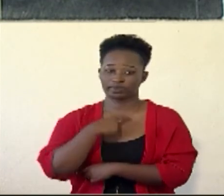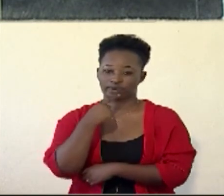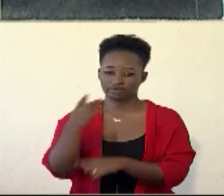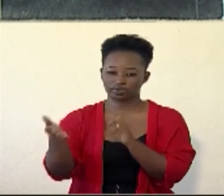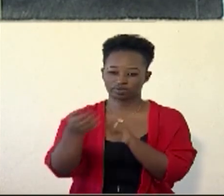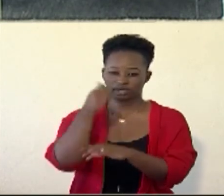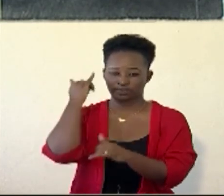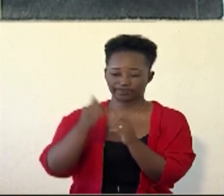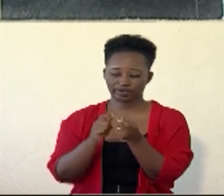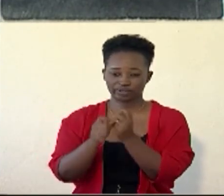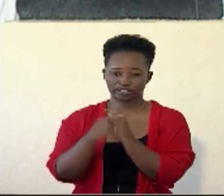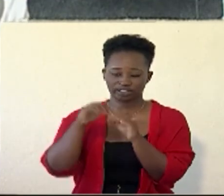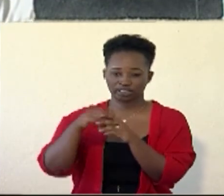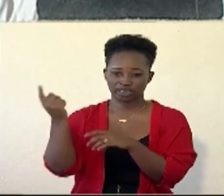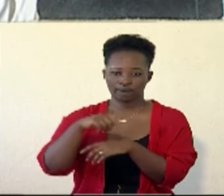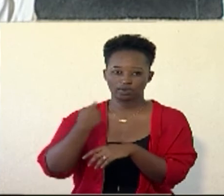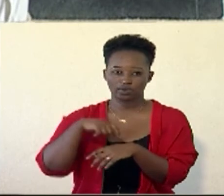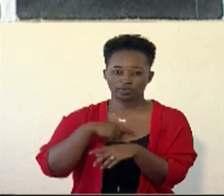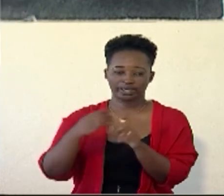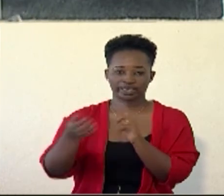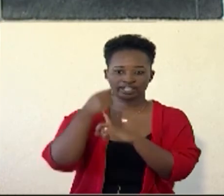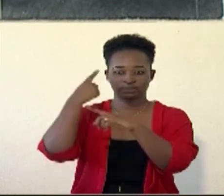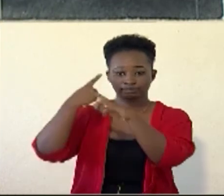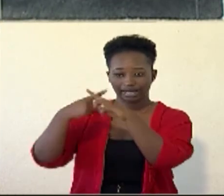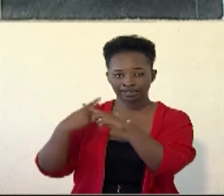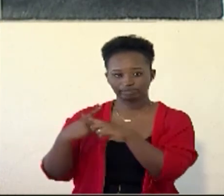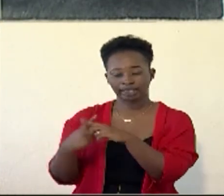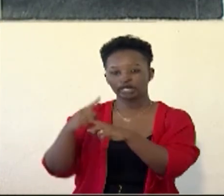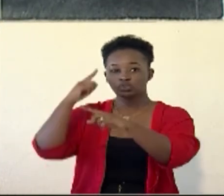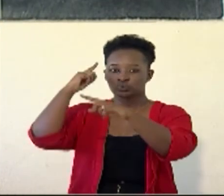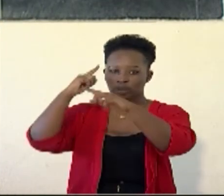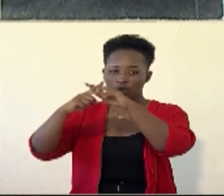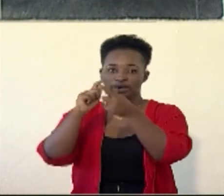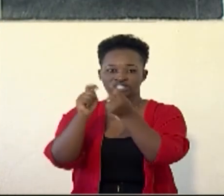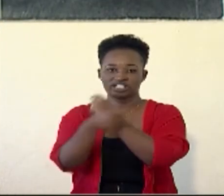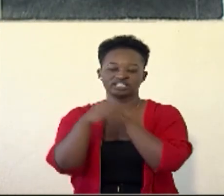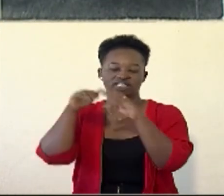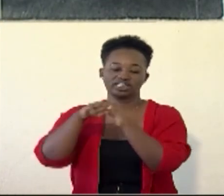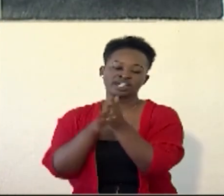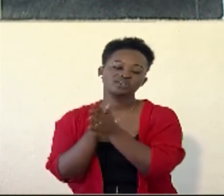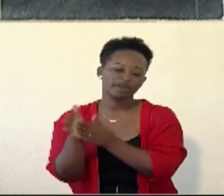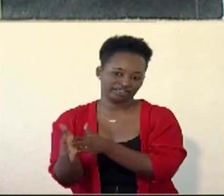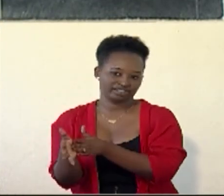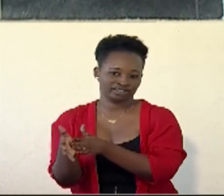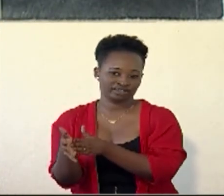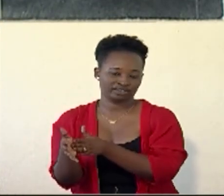final change in income, we get the multiplier times the change in expenditure.